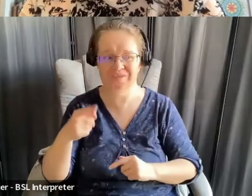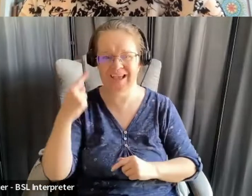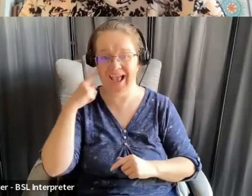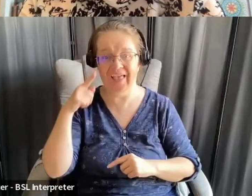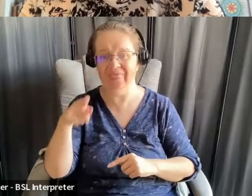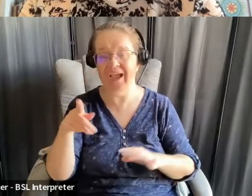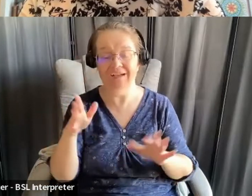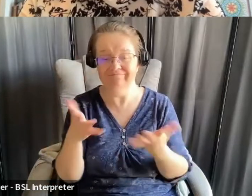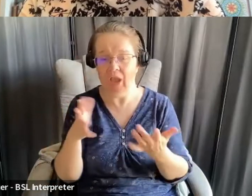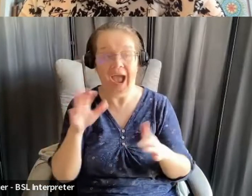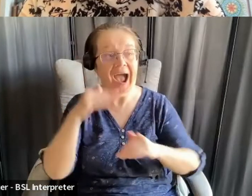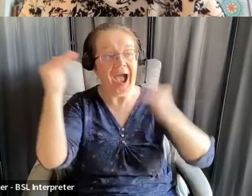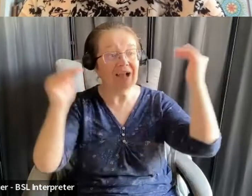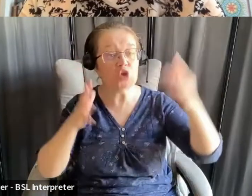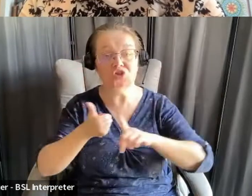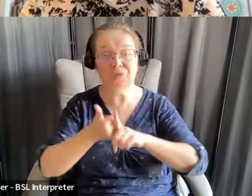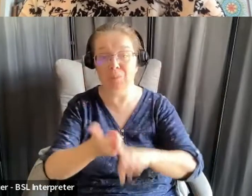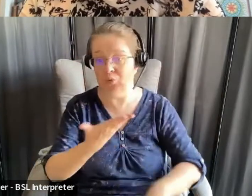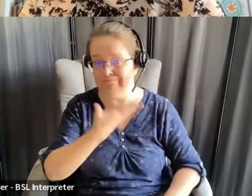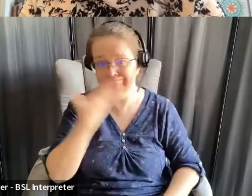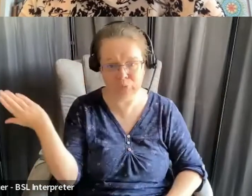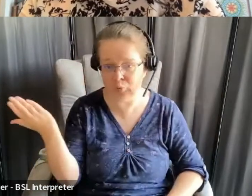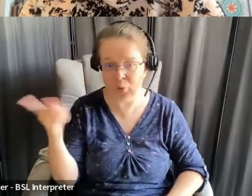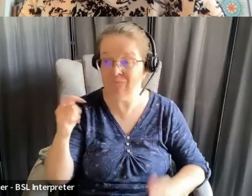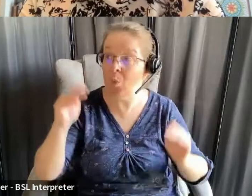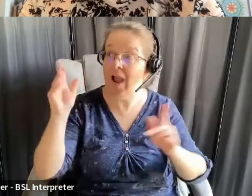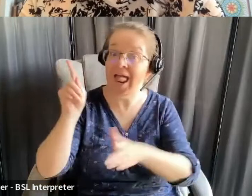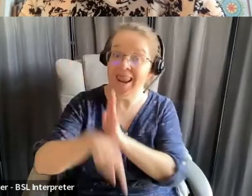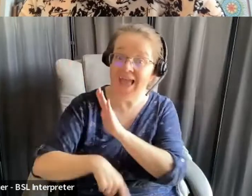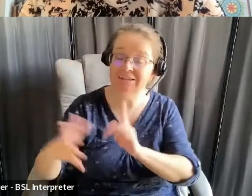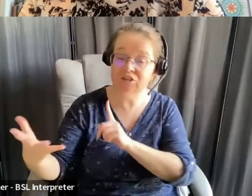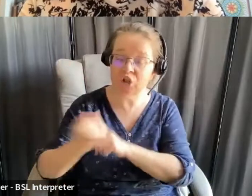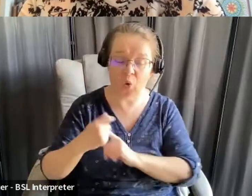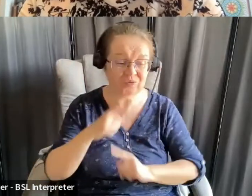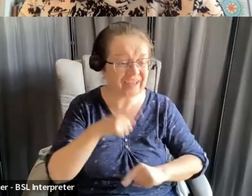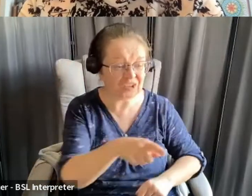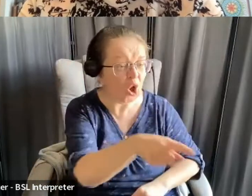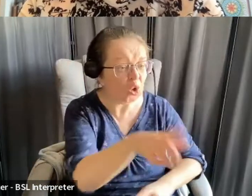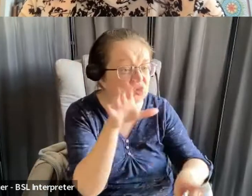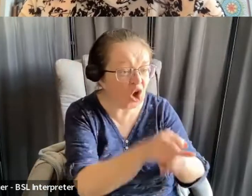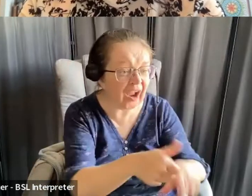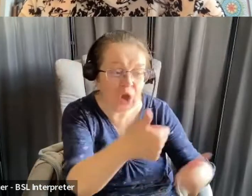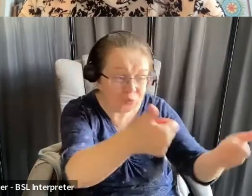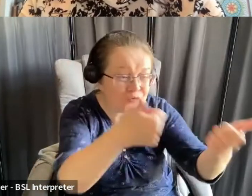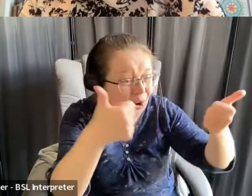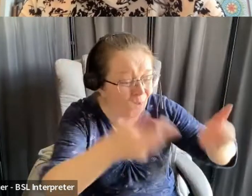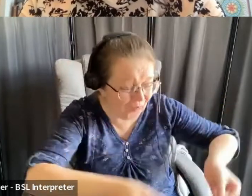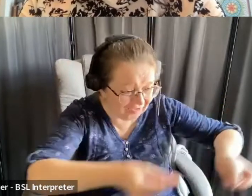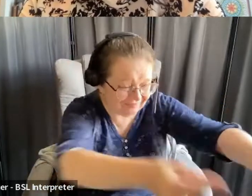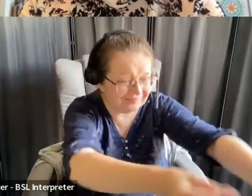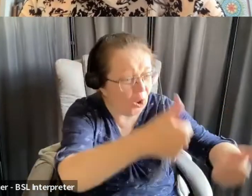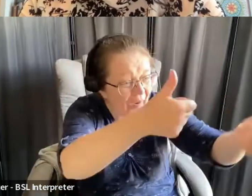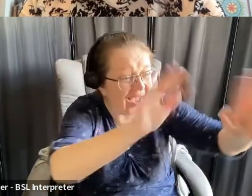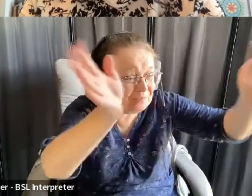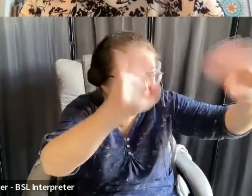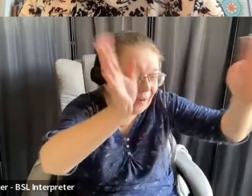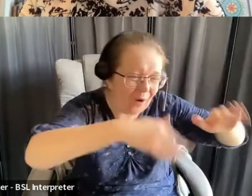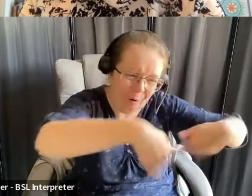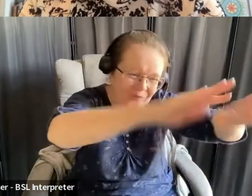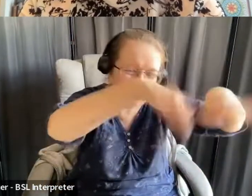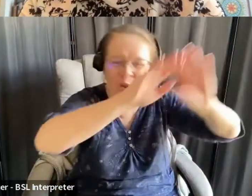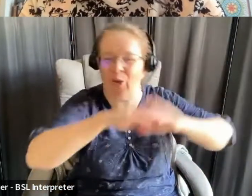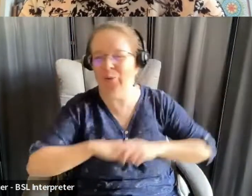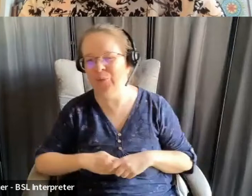no support for adults with a late diagnosis. You're kind of like, oh, there you go, you've got your diagnosis, there's your piece of paper, and off you